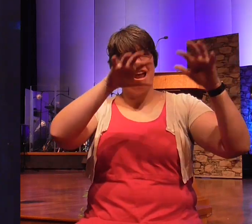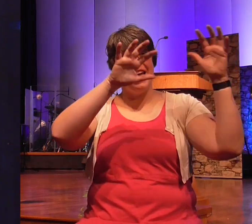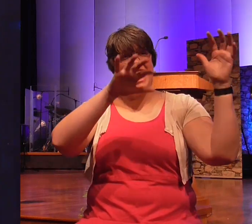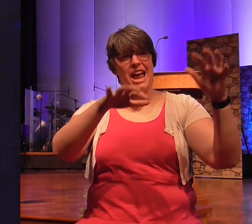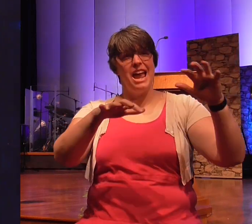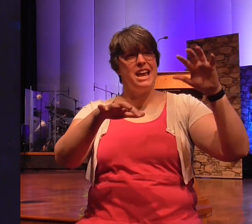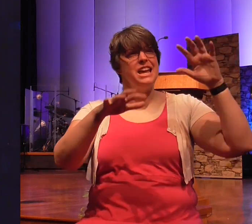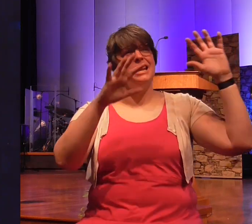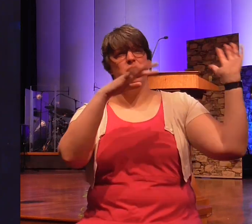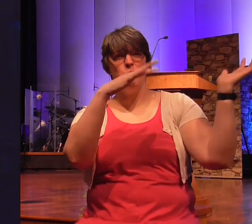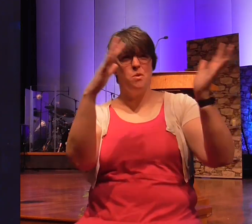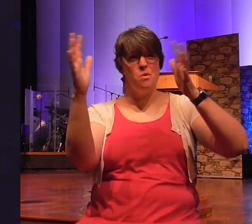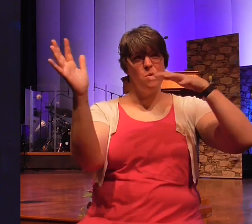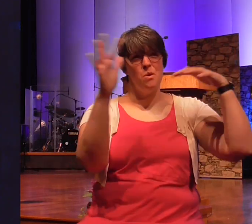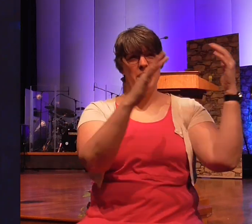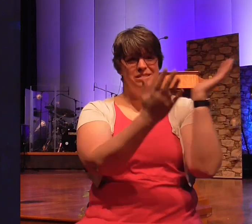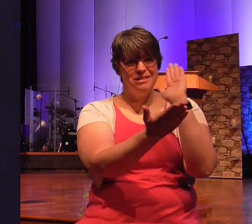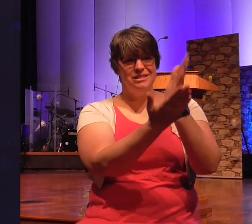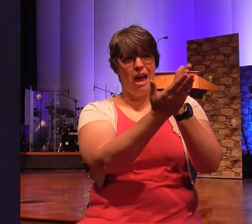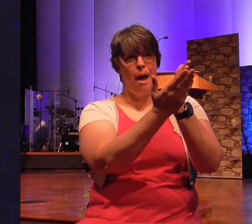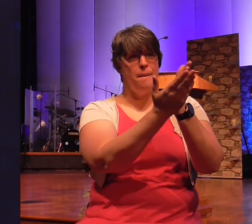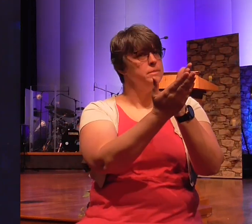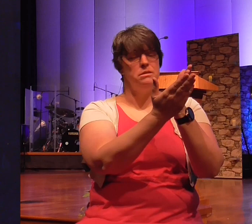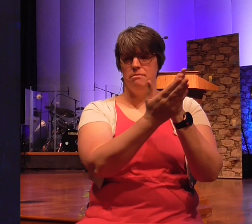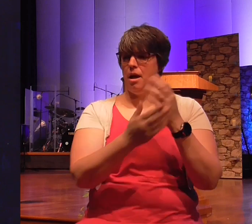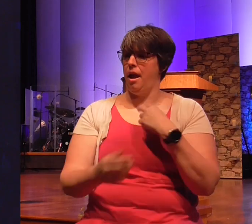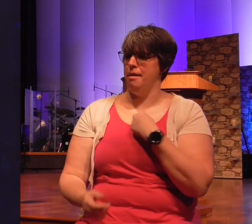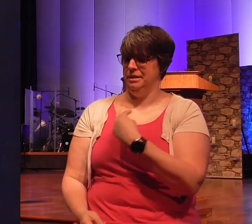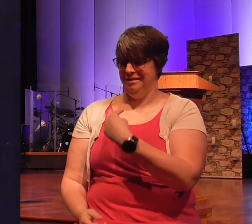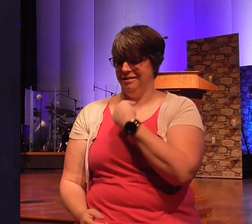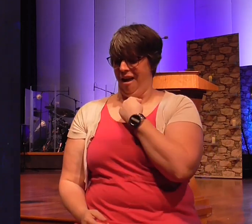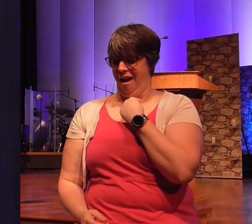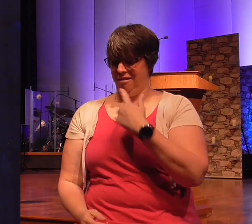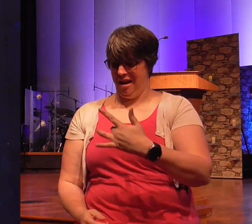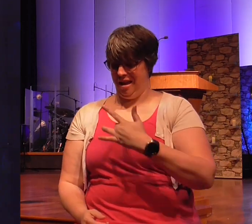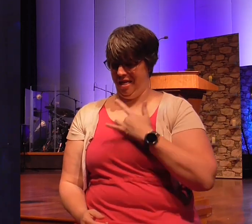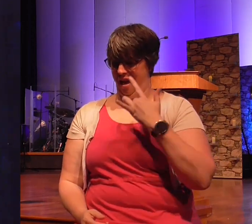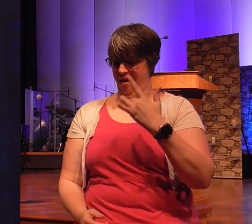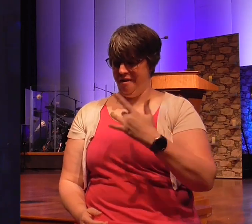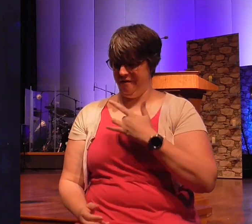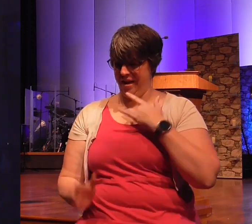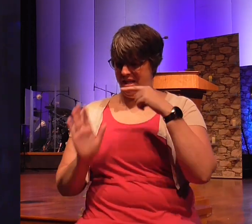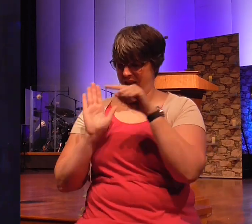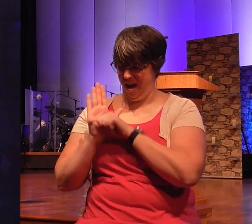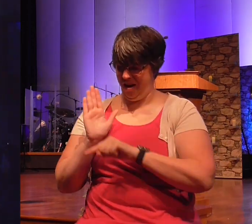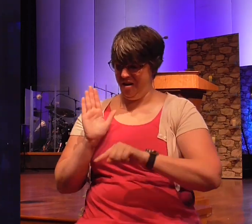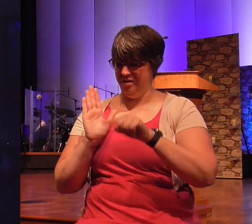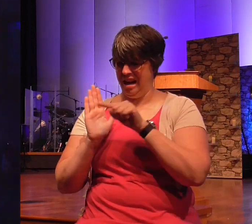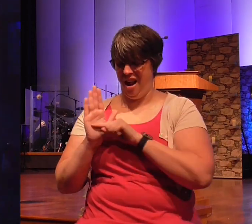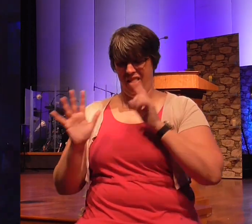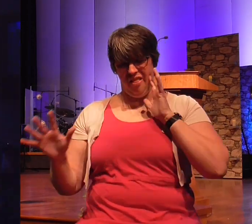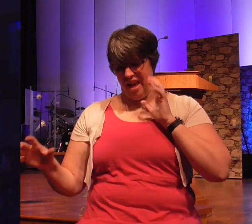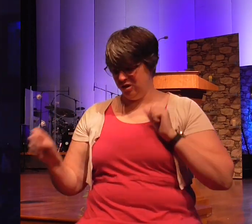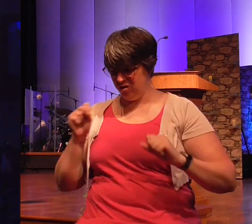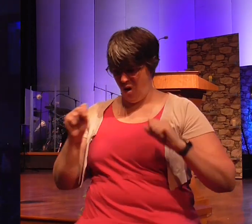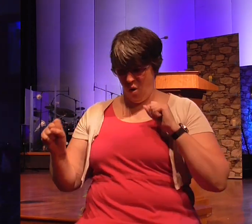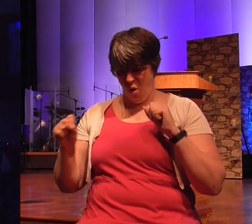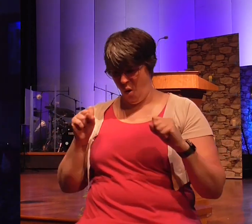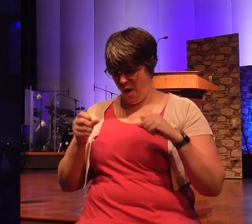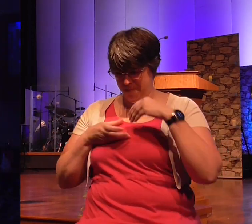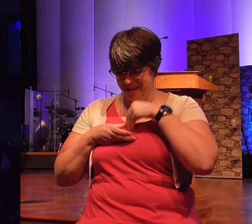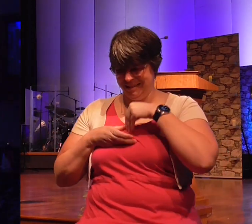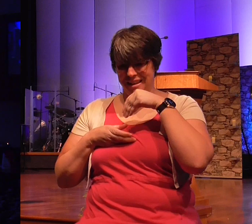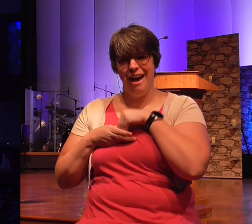stop blowing, but you're stuck out in the same old storm